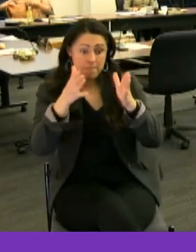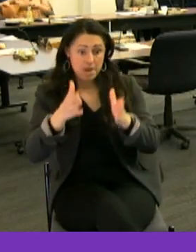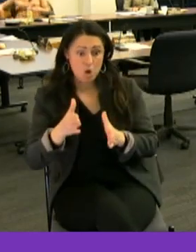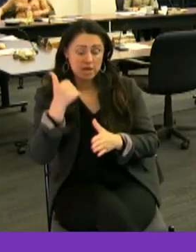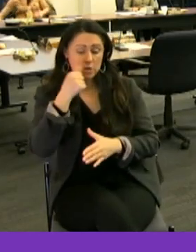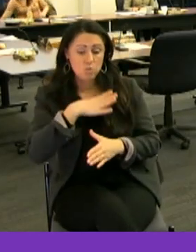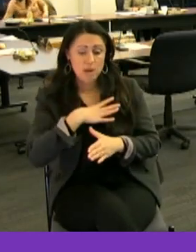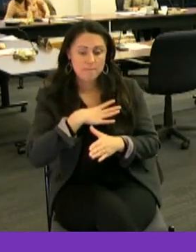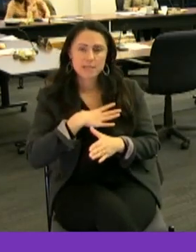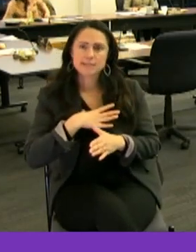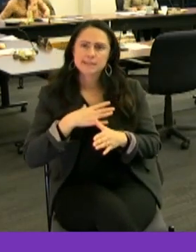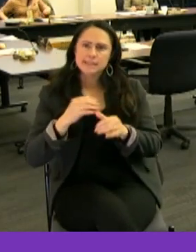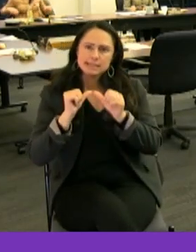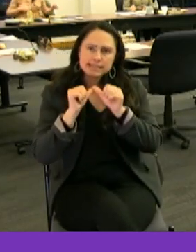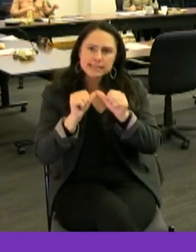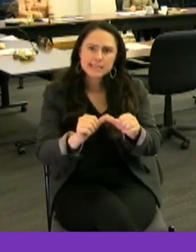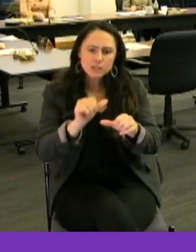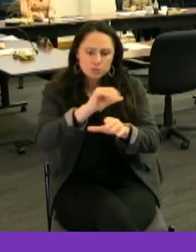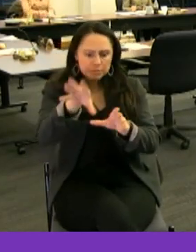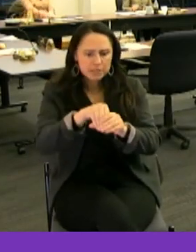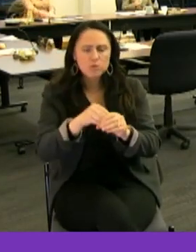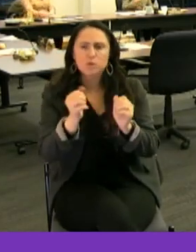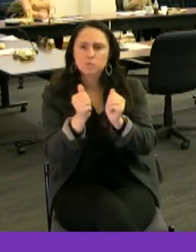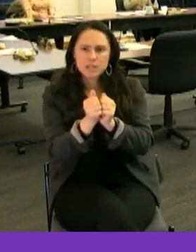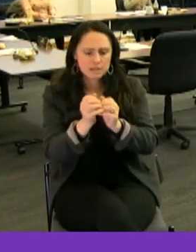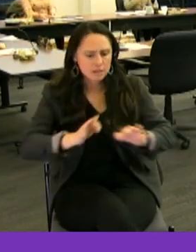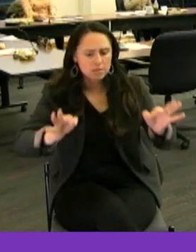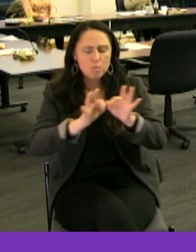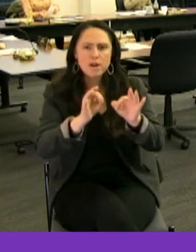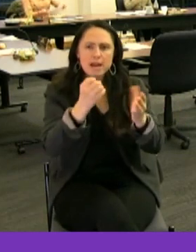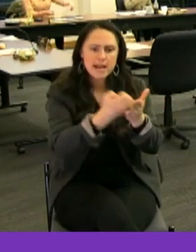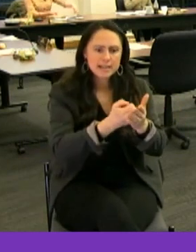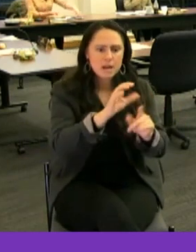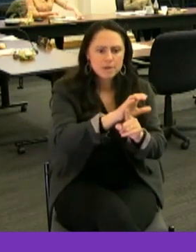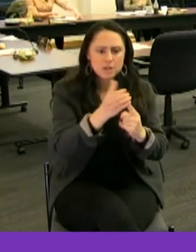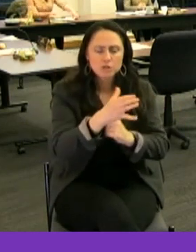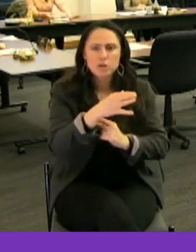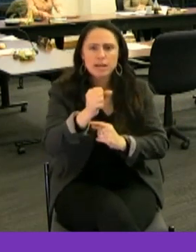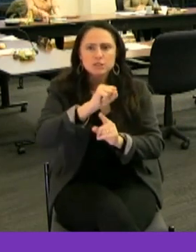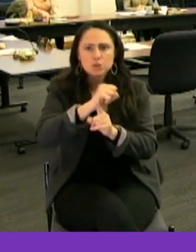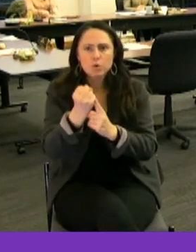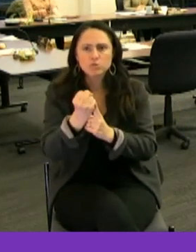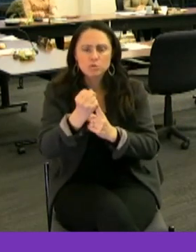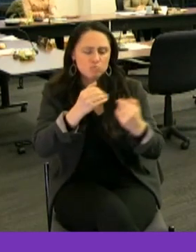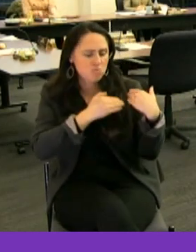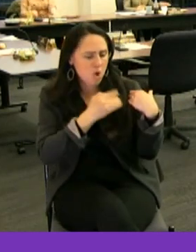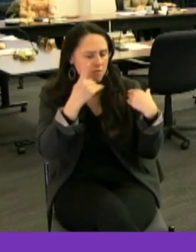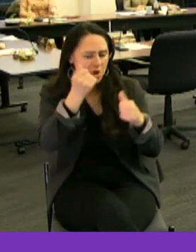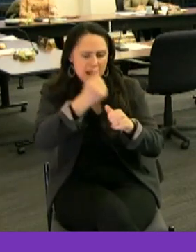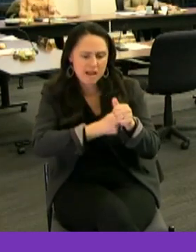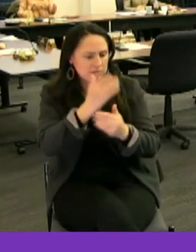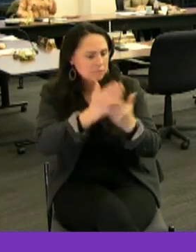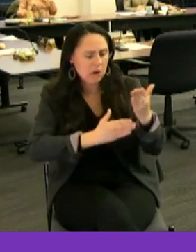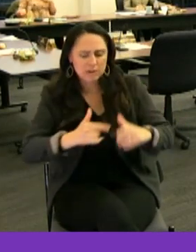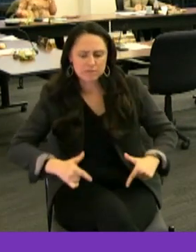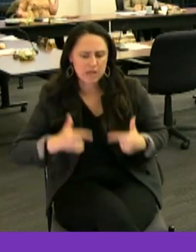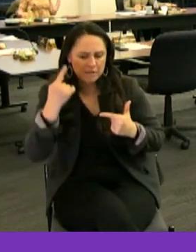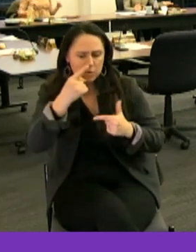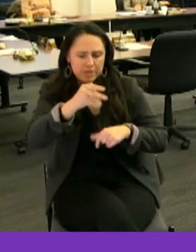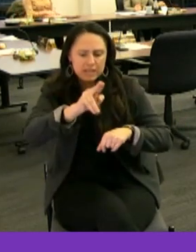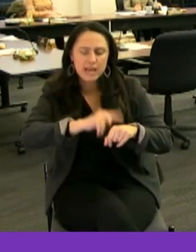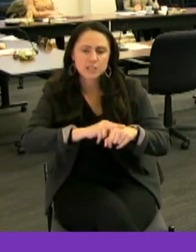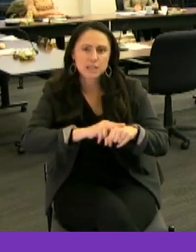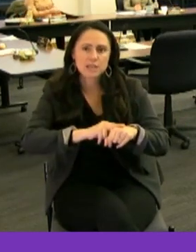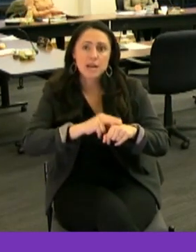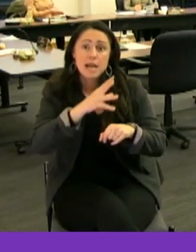have played and continue to play a critical economic, cultural, and social role in every sphere of life of the nation